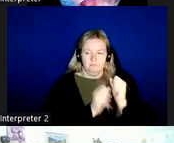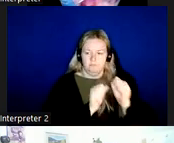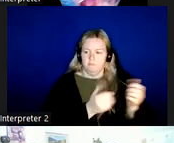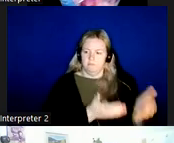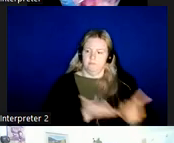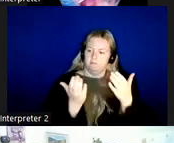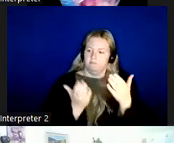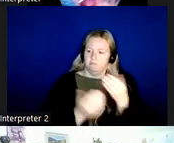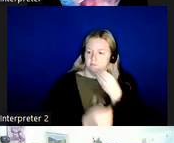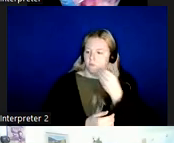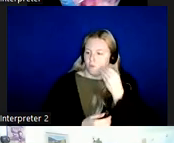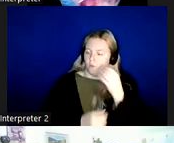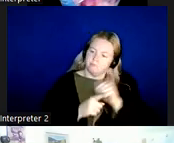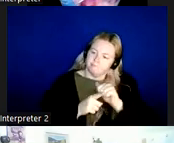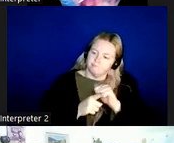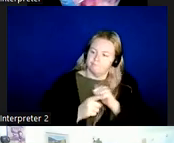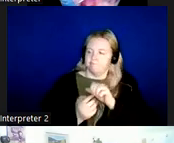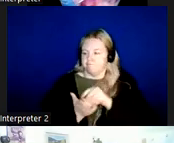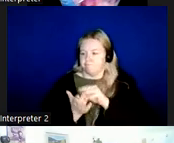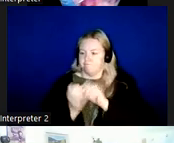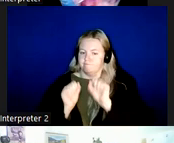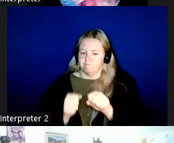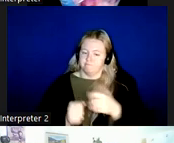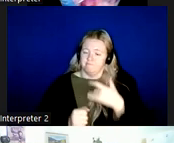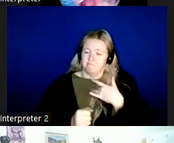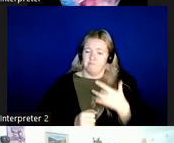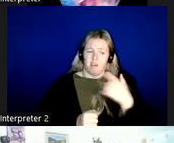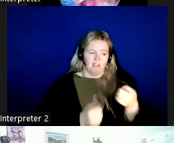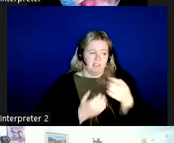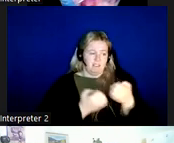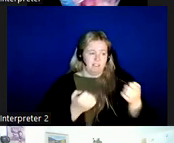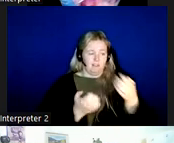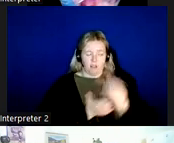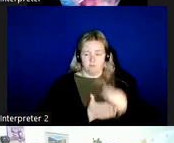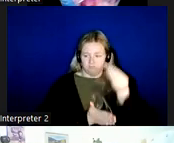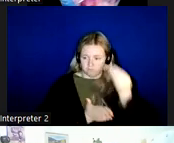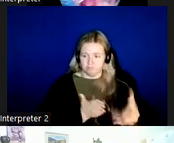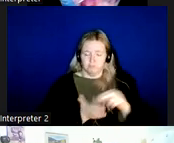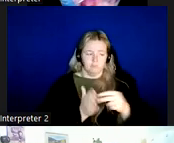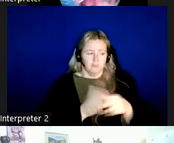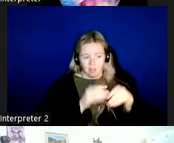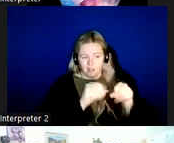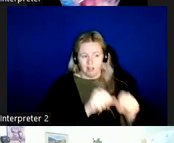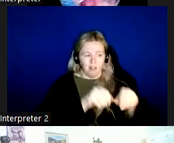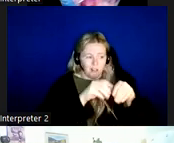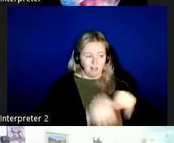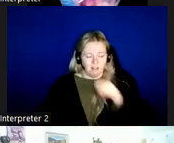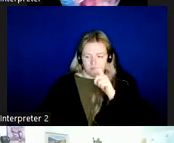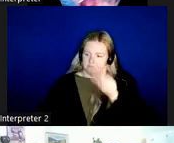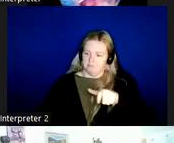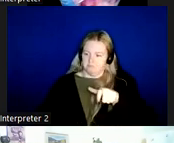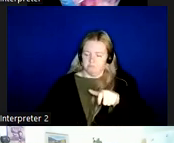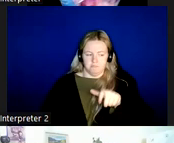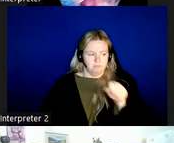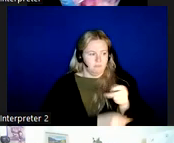that you're interested in pursuing, but there's a lot of money often associated with that. So, for 4 weeks, you can